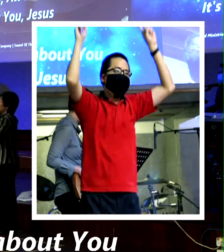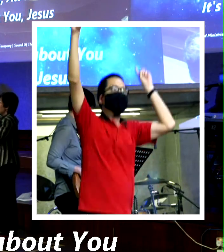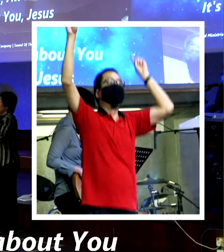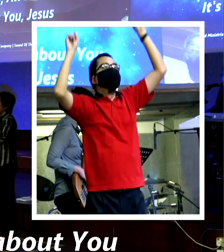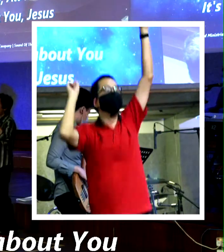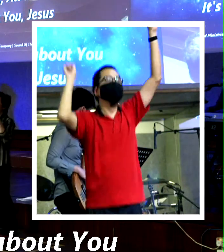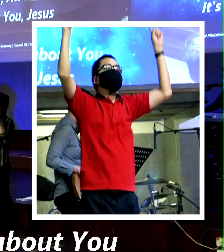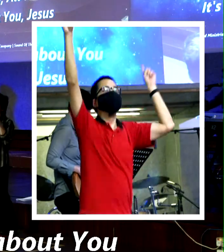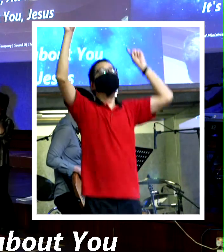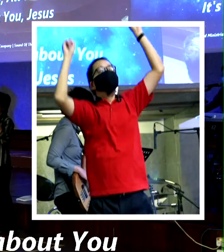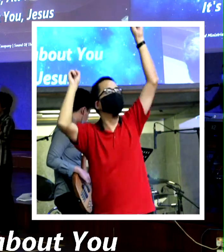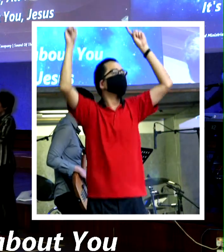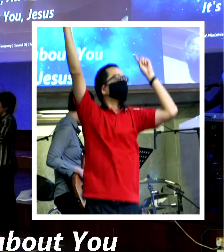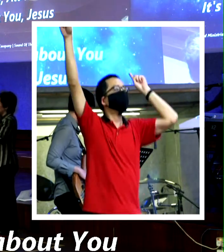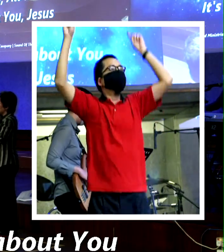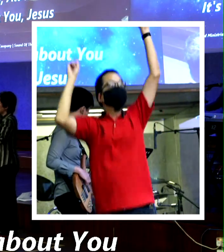It's all